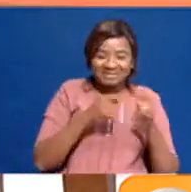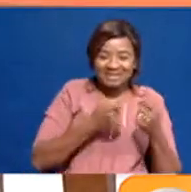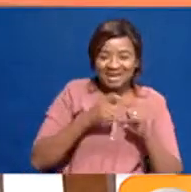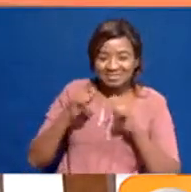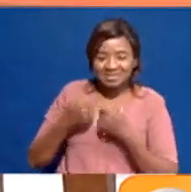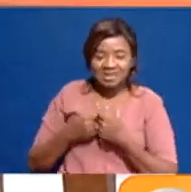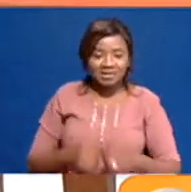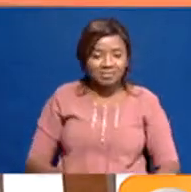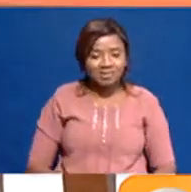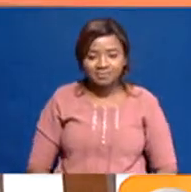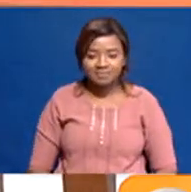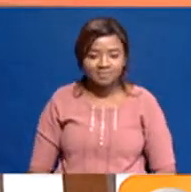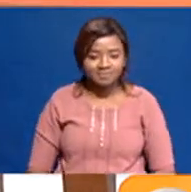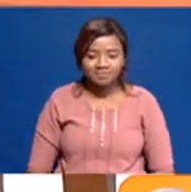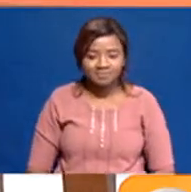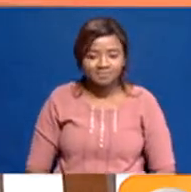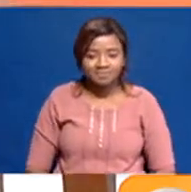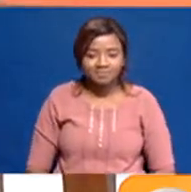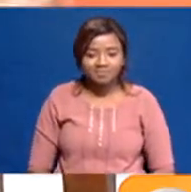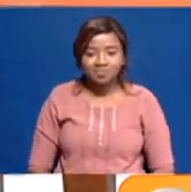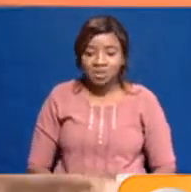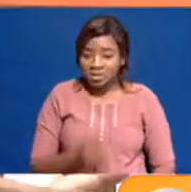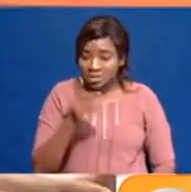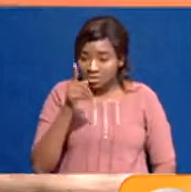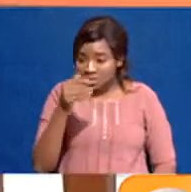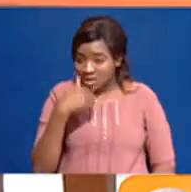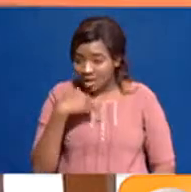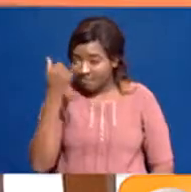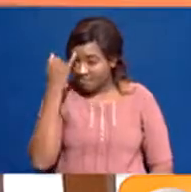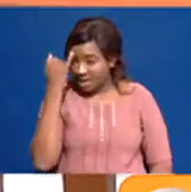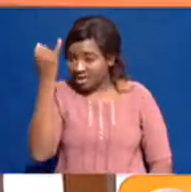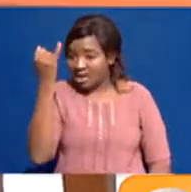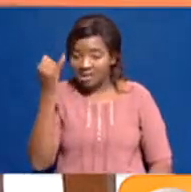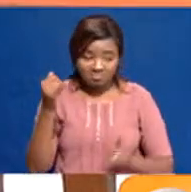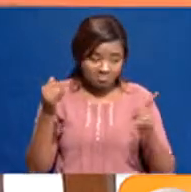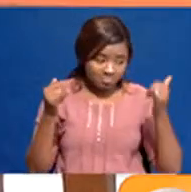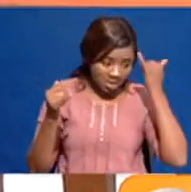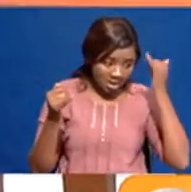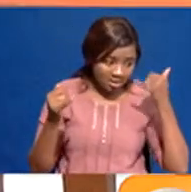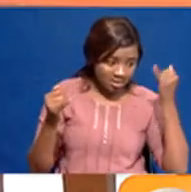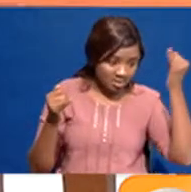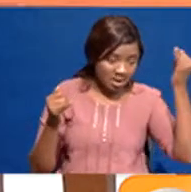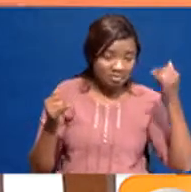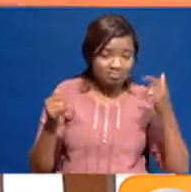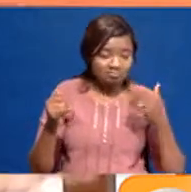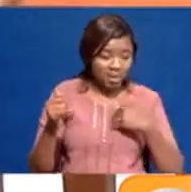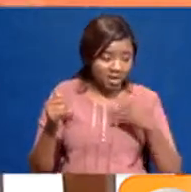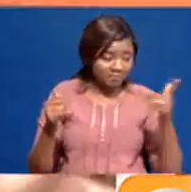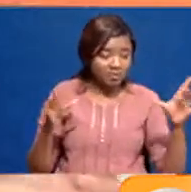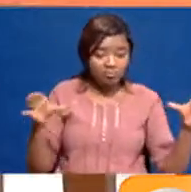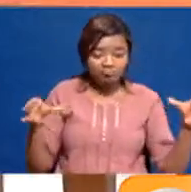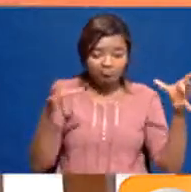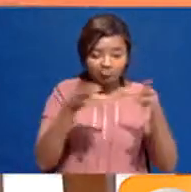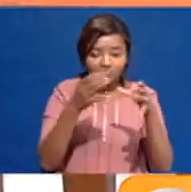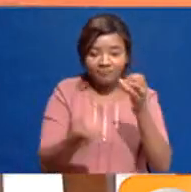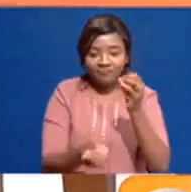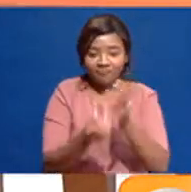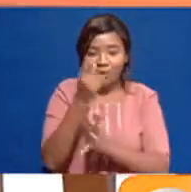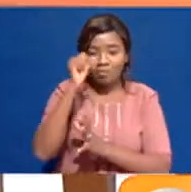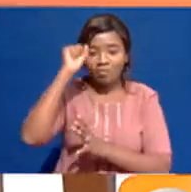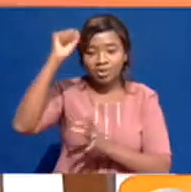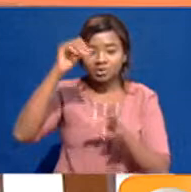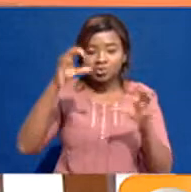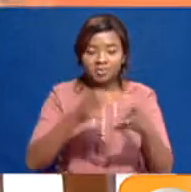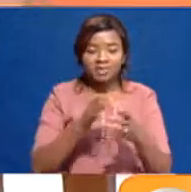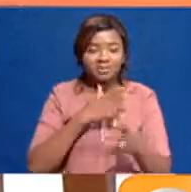would not have formed the political party. He has some ideas, otherwise you would not have formed the political party. Before we go to the next